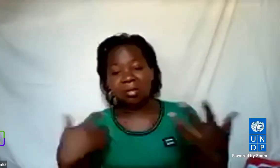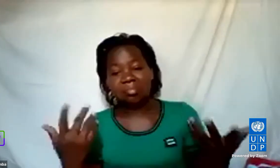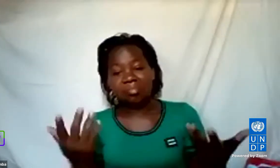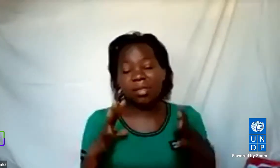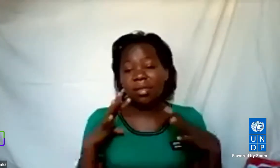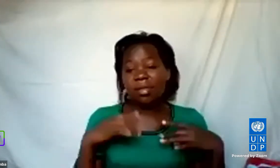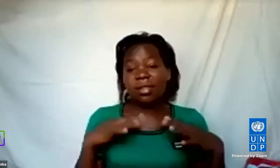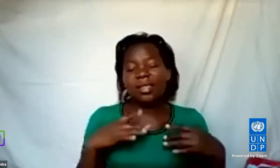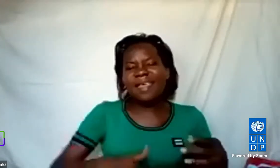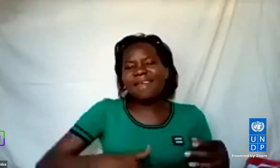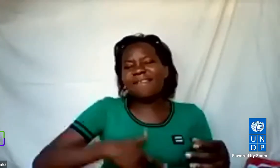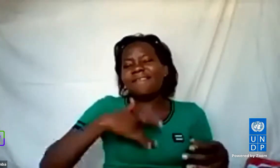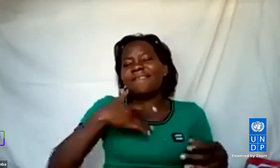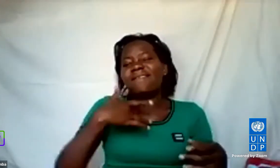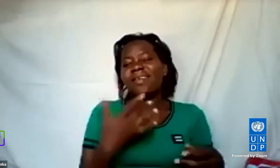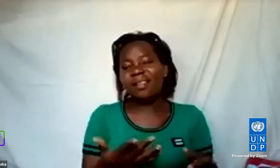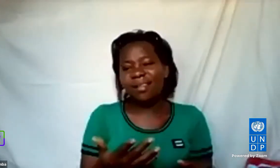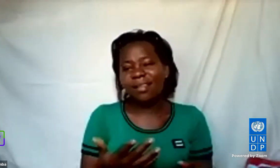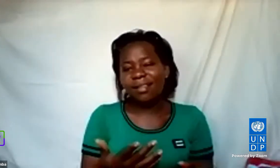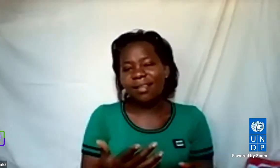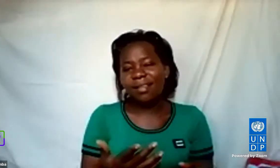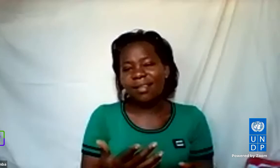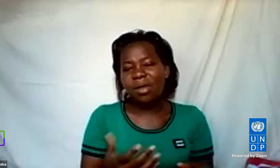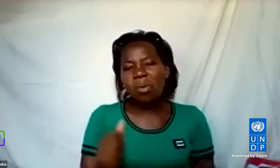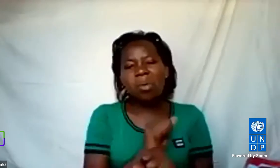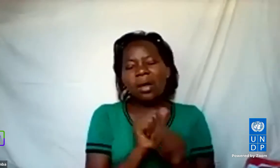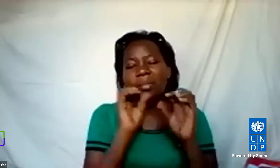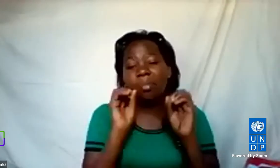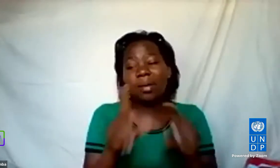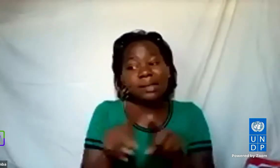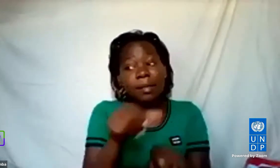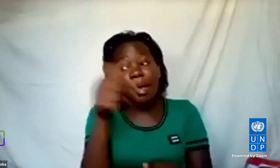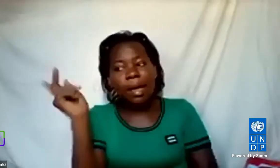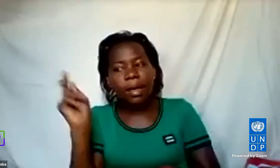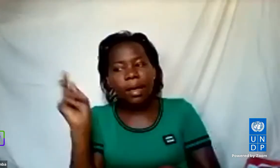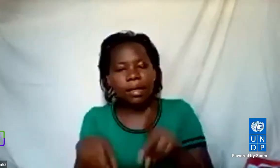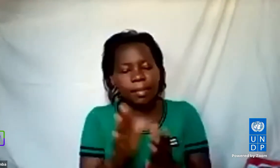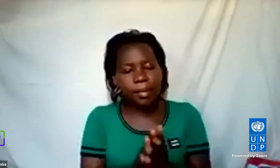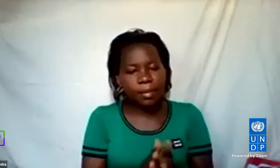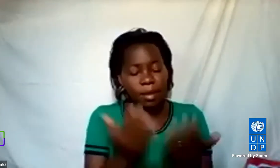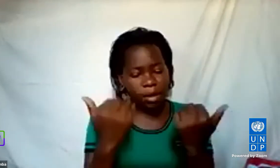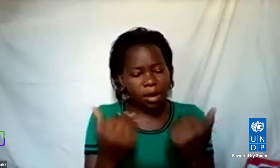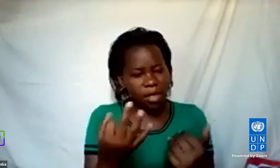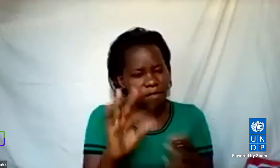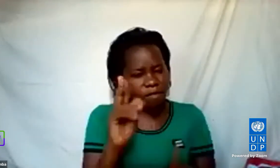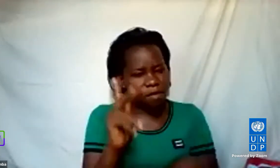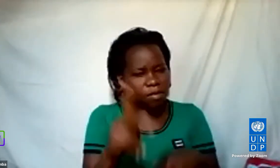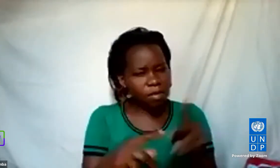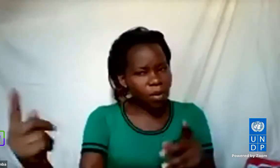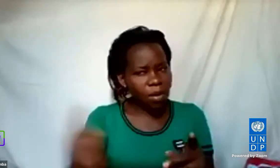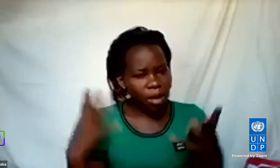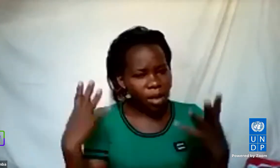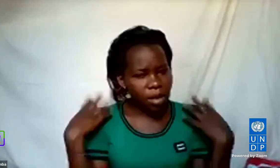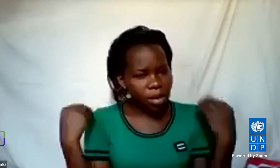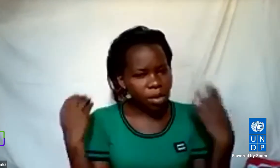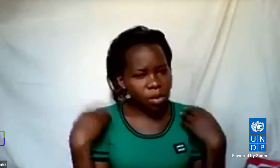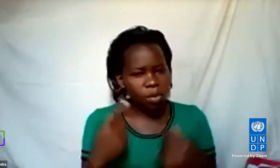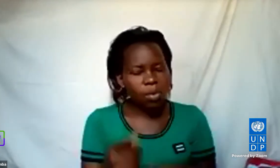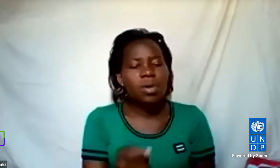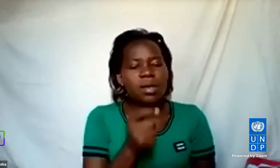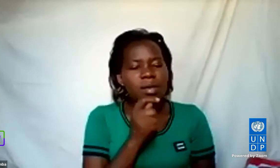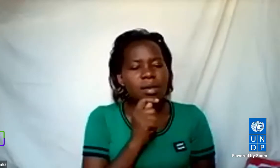not supposed to do work like other people. So we change that. As people are coming in for internship, we interview them to ensure that we have the